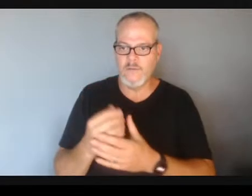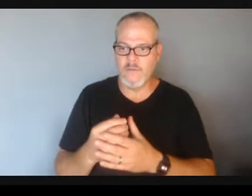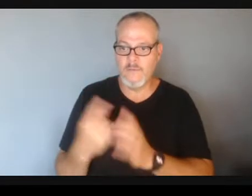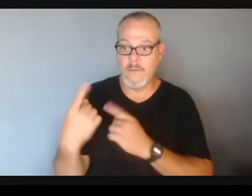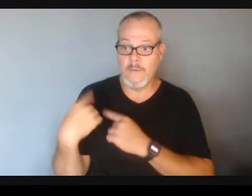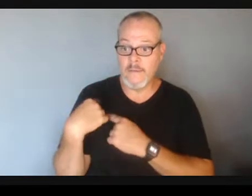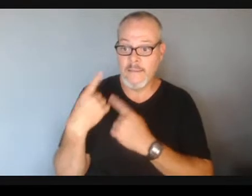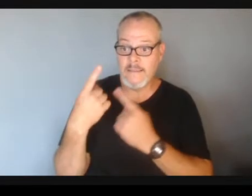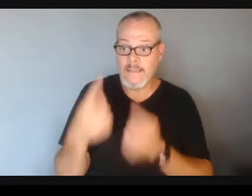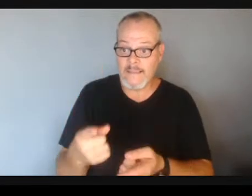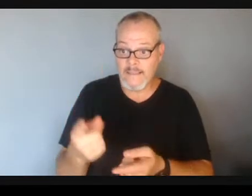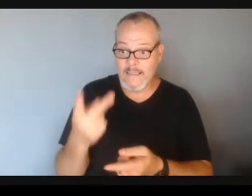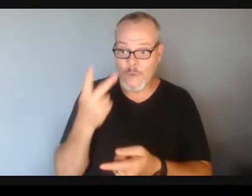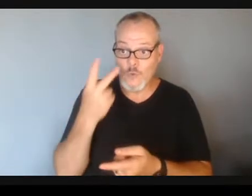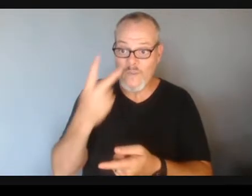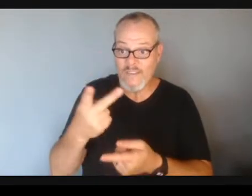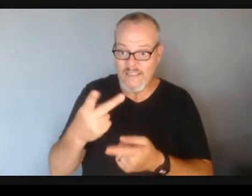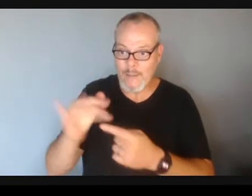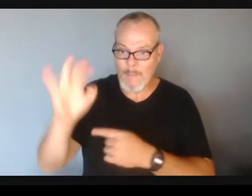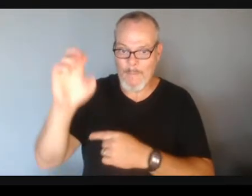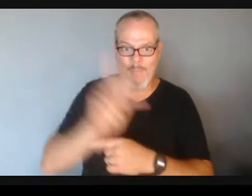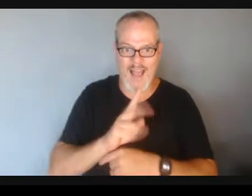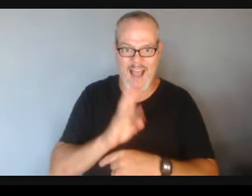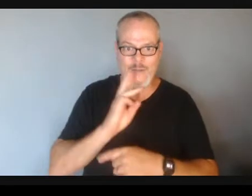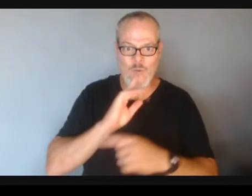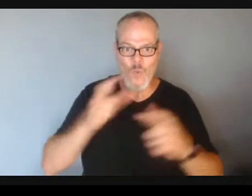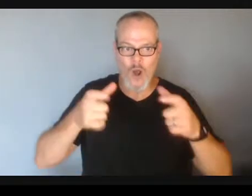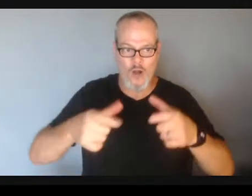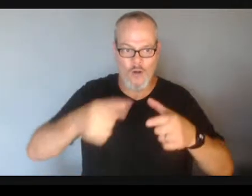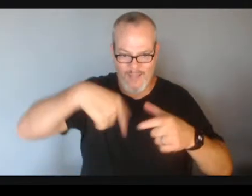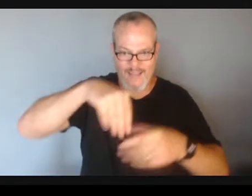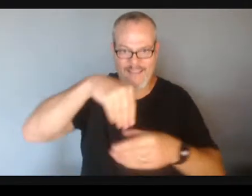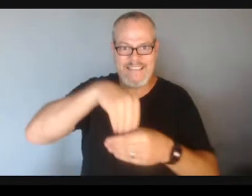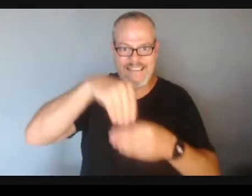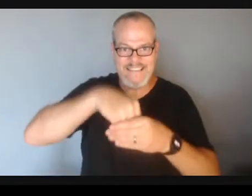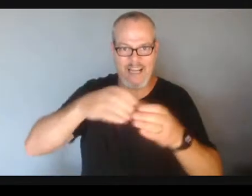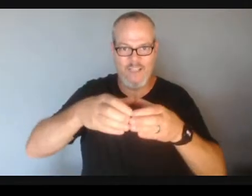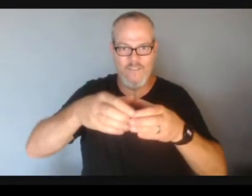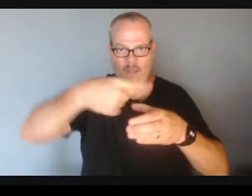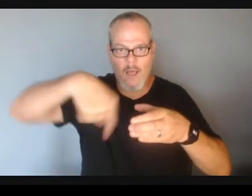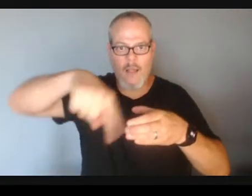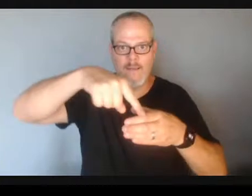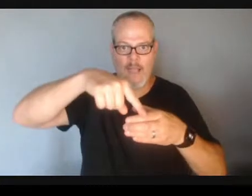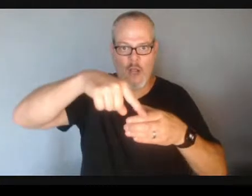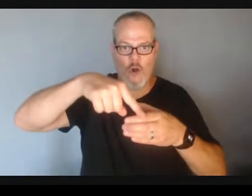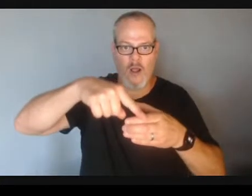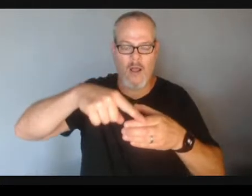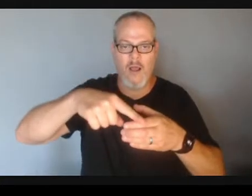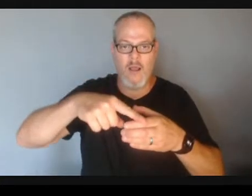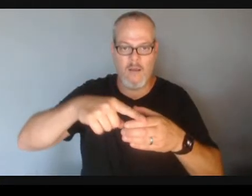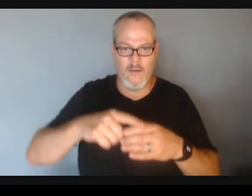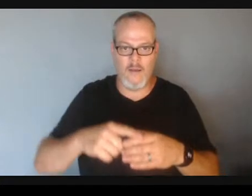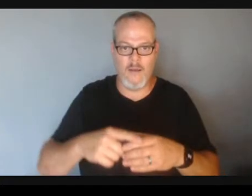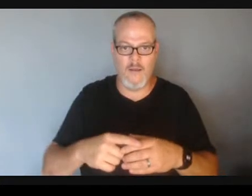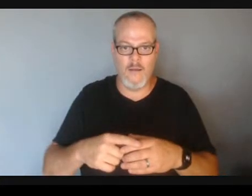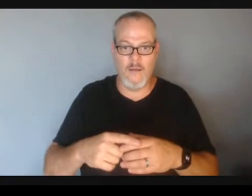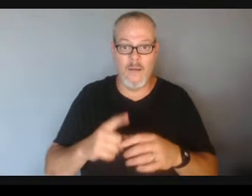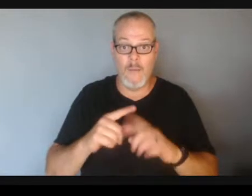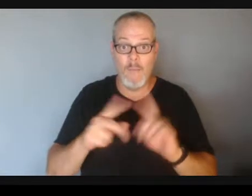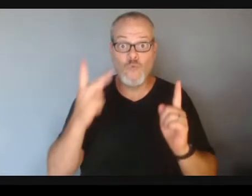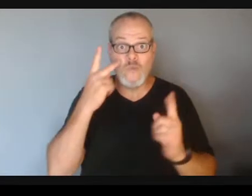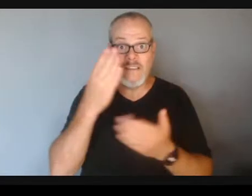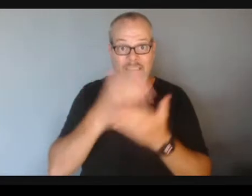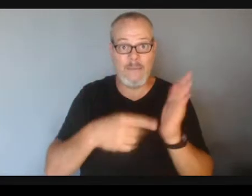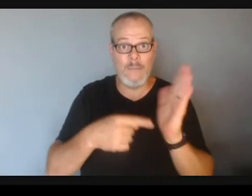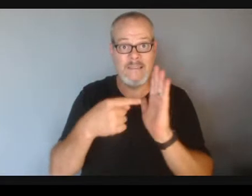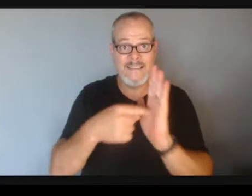had the return of the water lake inside of the caldera, and since removed, but there were samples taken of